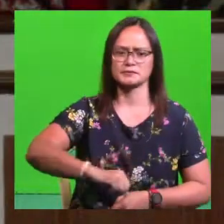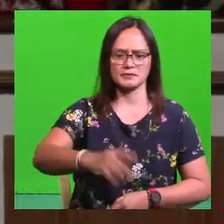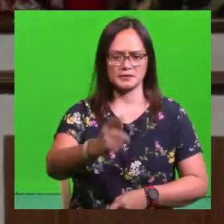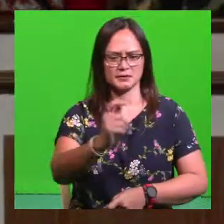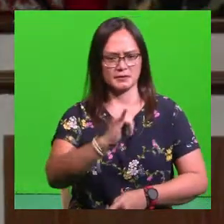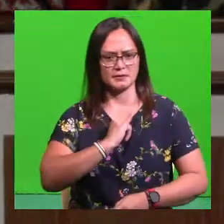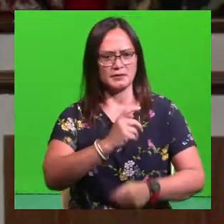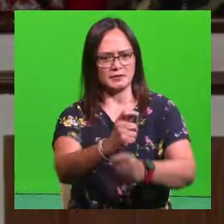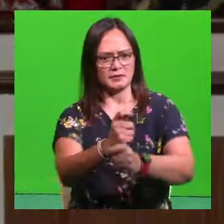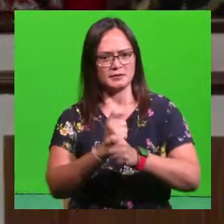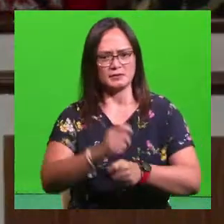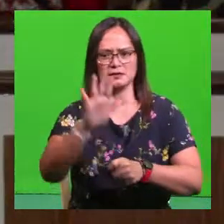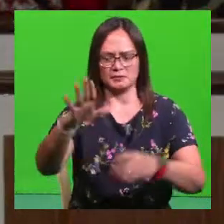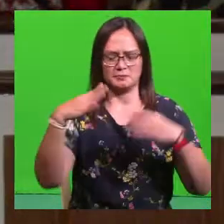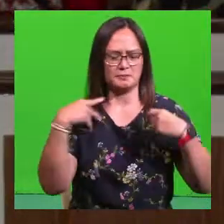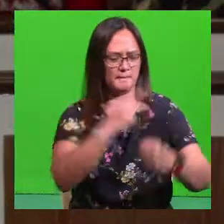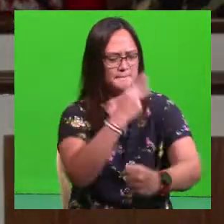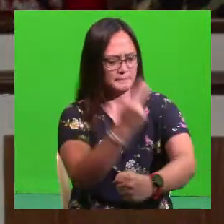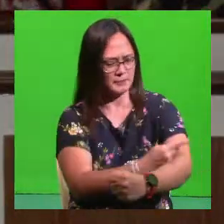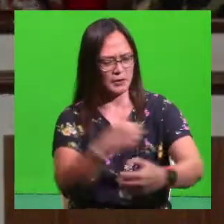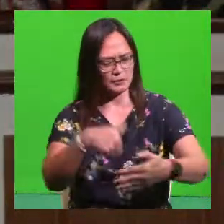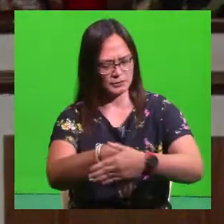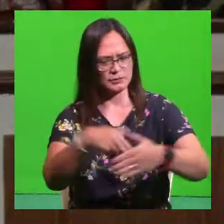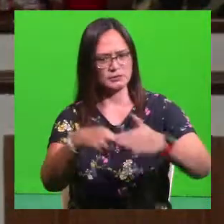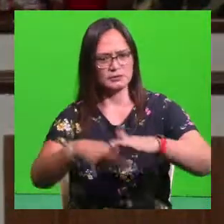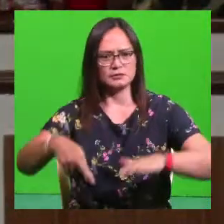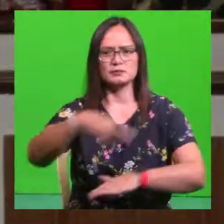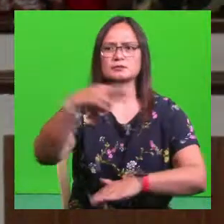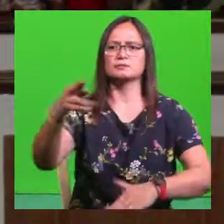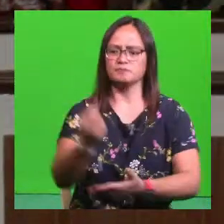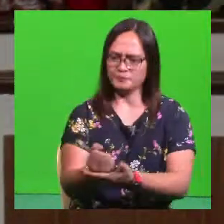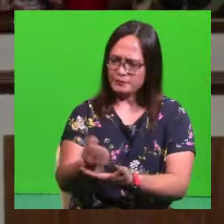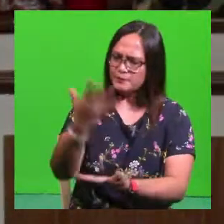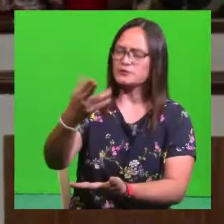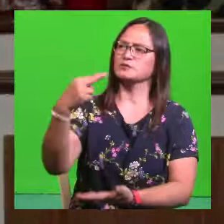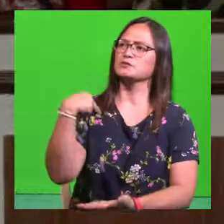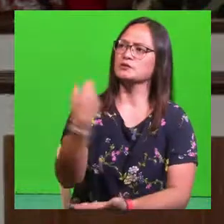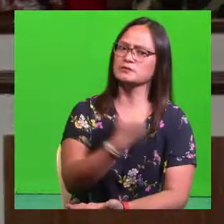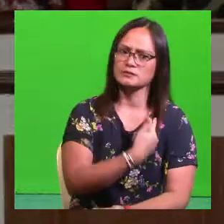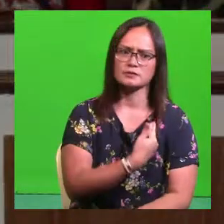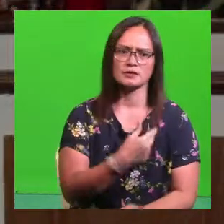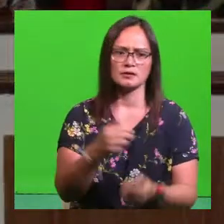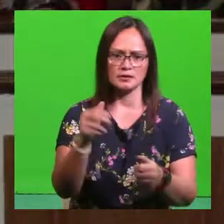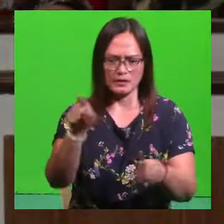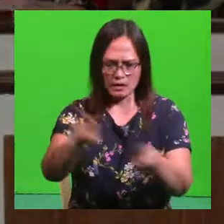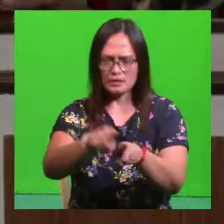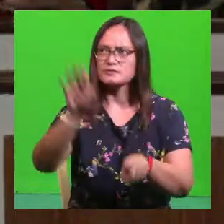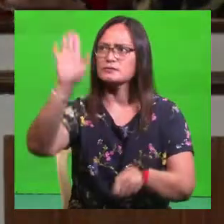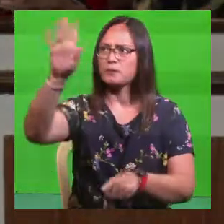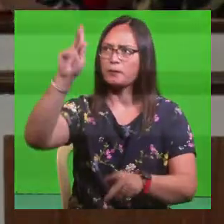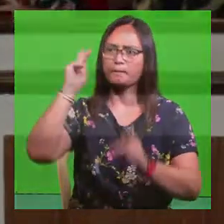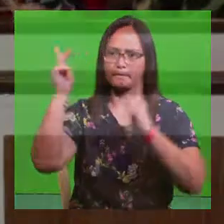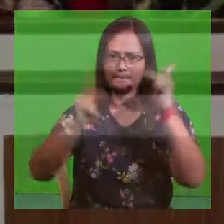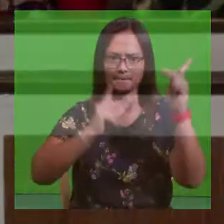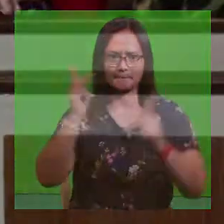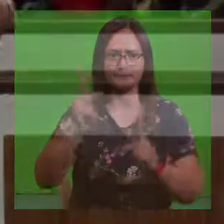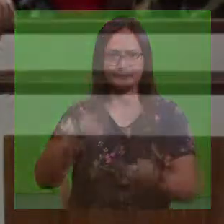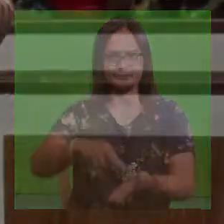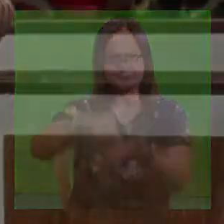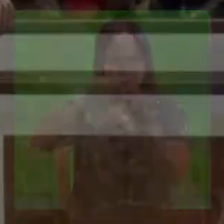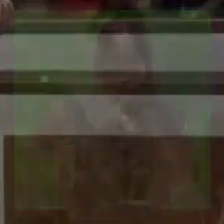resurrection. Enrich us as your people. Let's stand and pray.